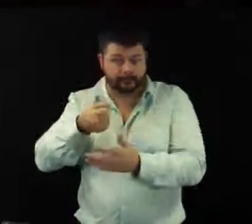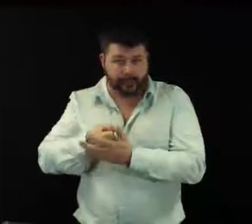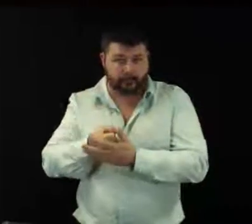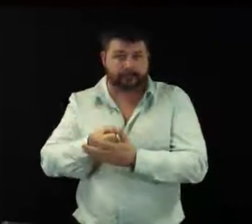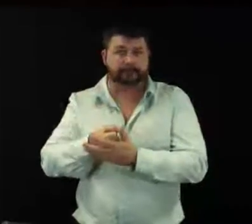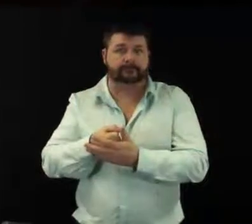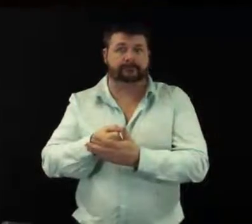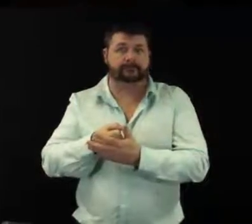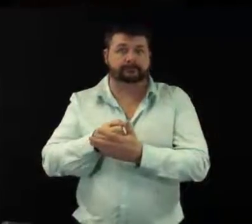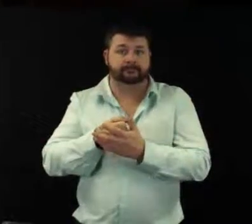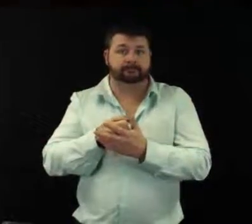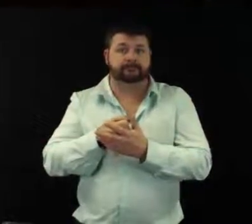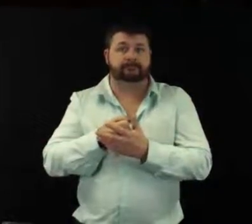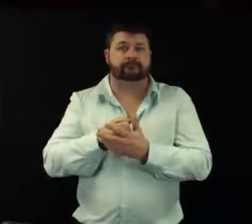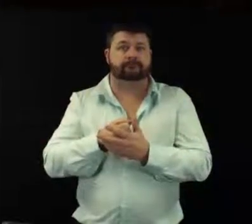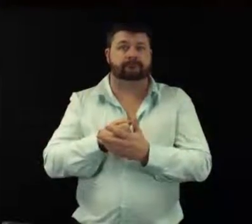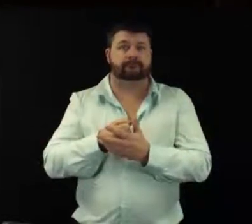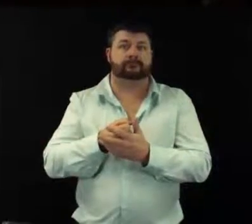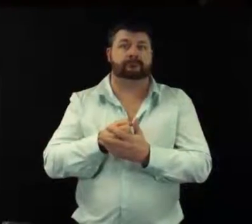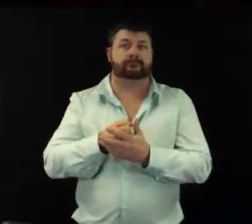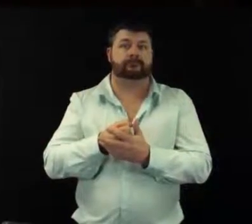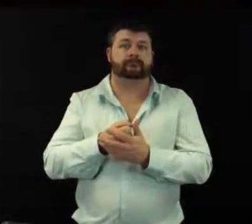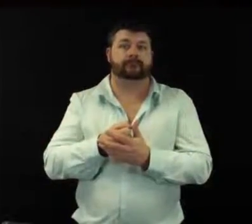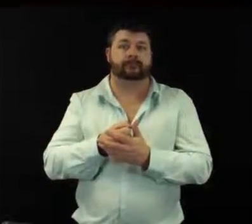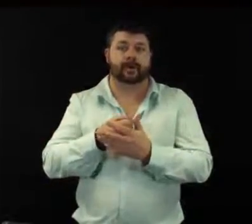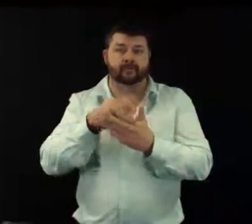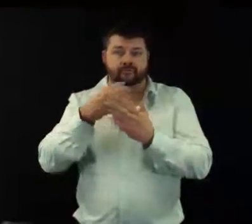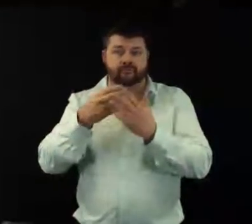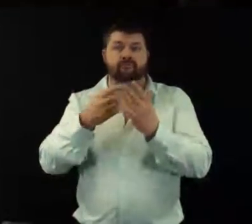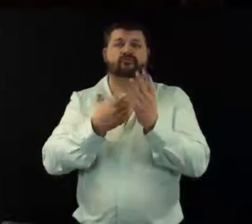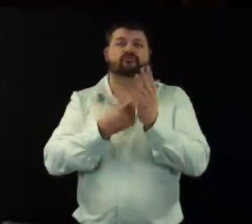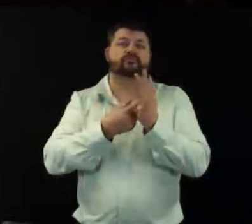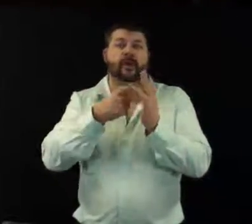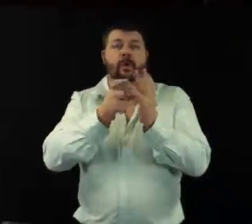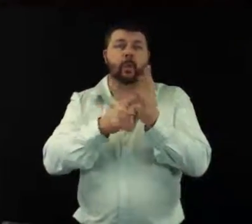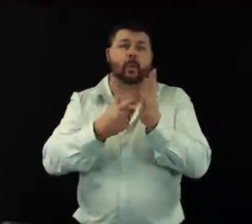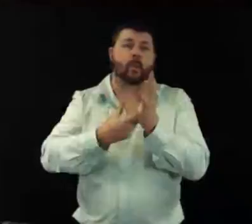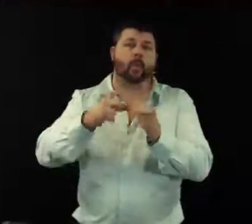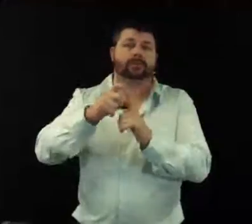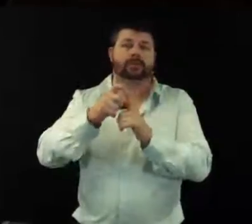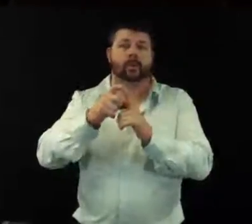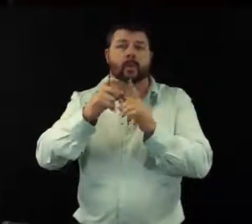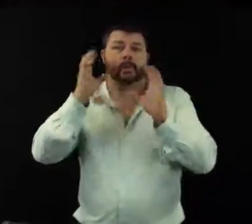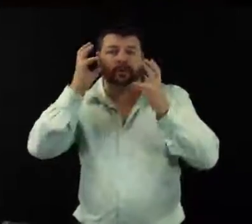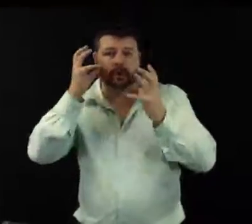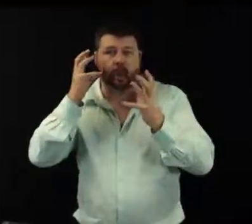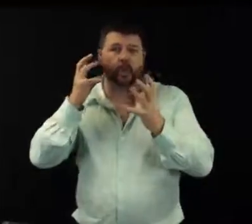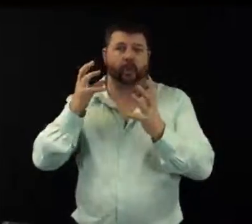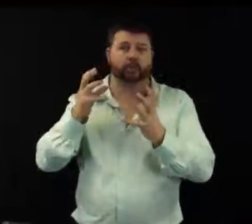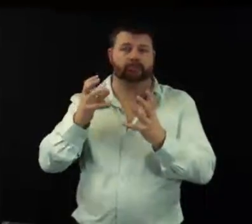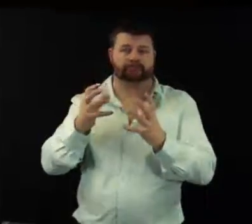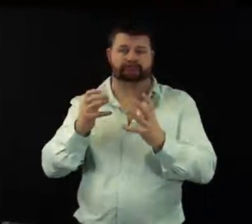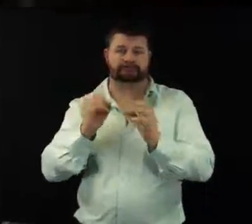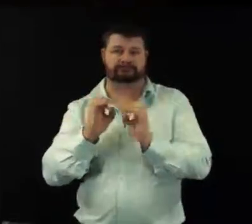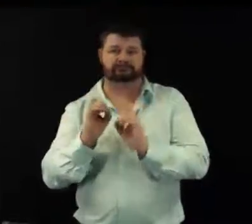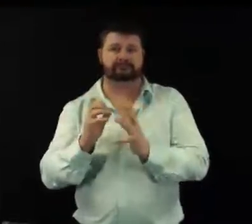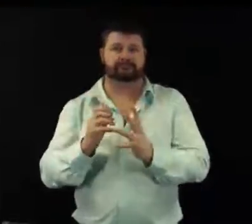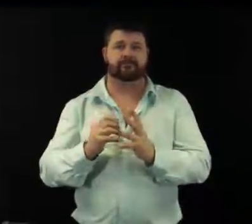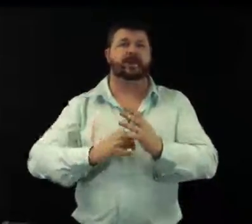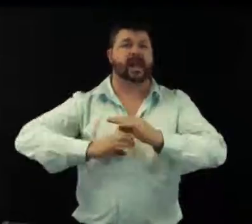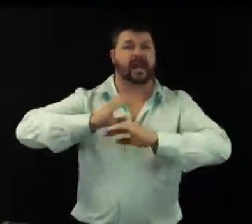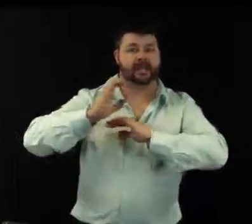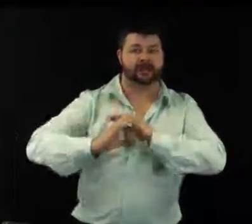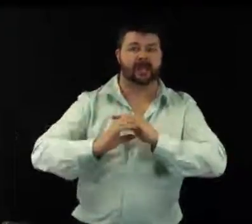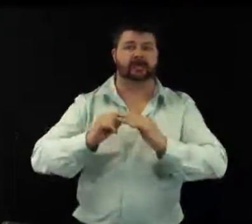Then tap in the location box underneath and enter a location. Next, tap on the Starts Ends button, which will take you